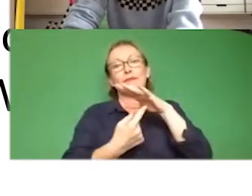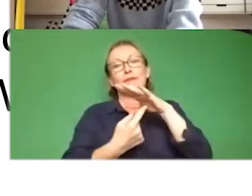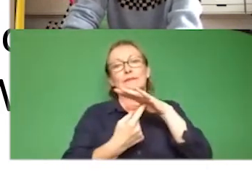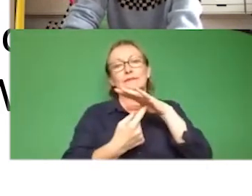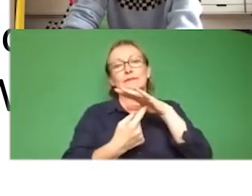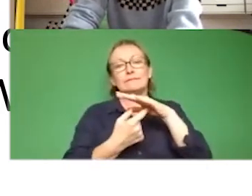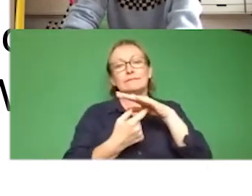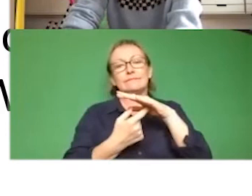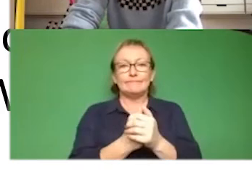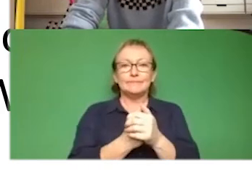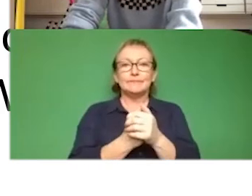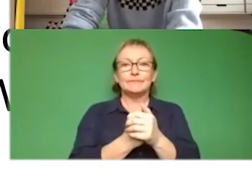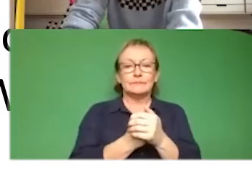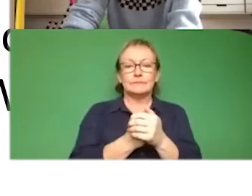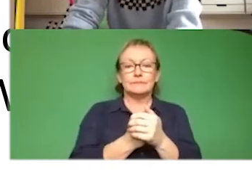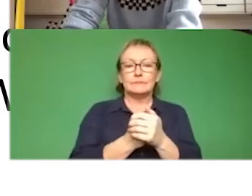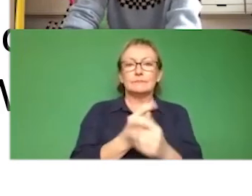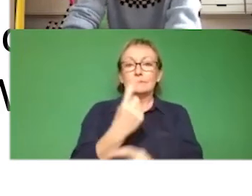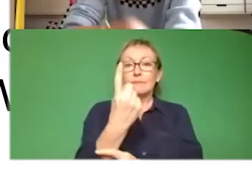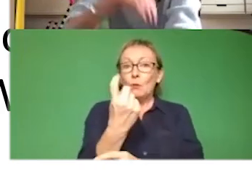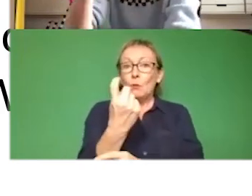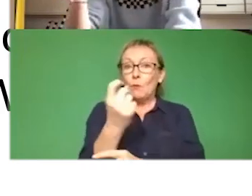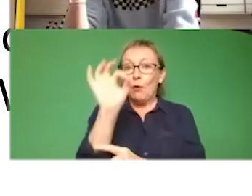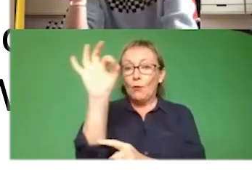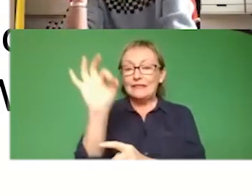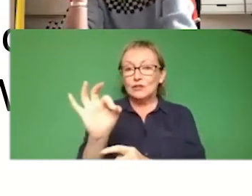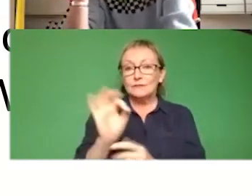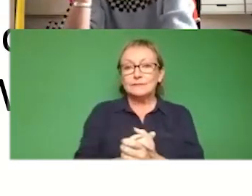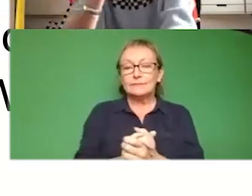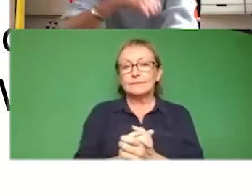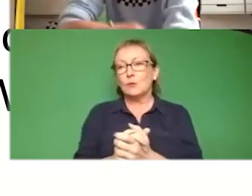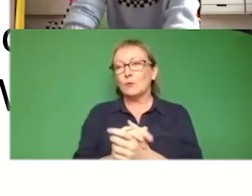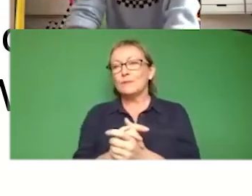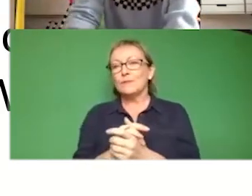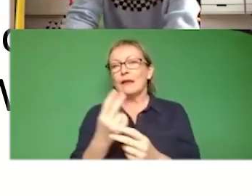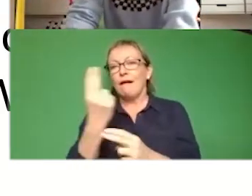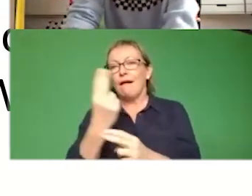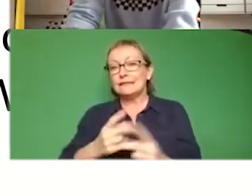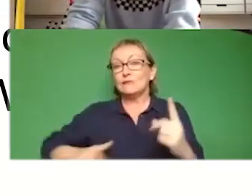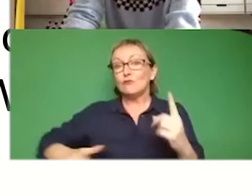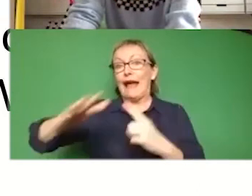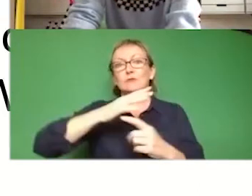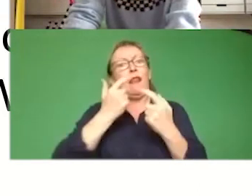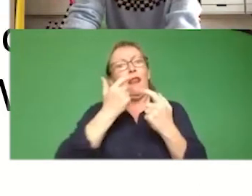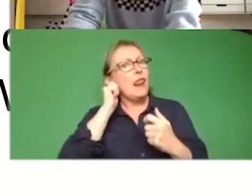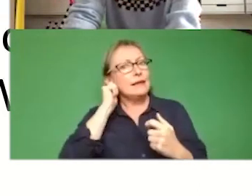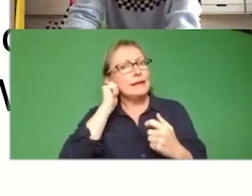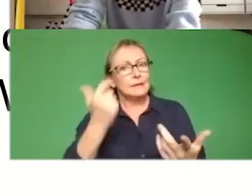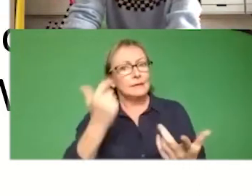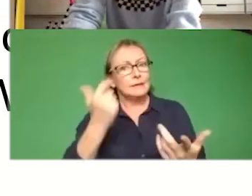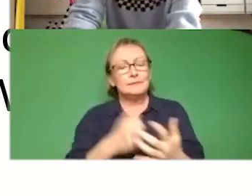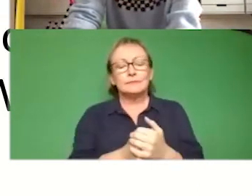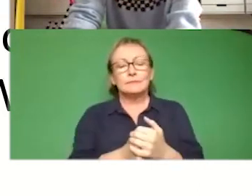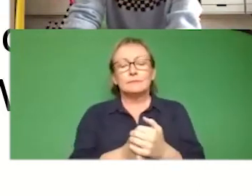think we have time for just one final question. Artists around, so we're very, very lucky. Yeah, I think we have time for